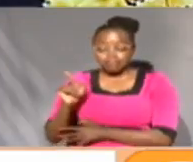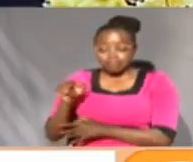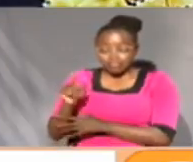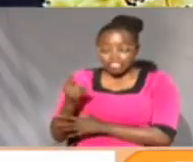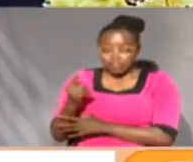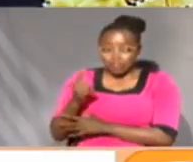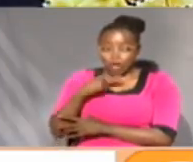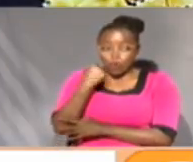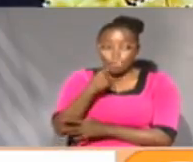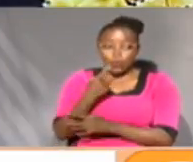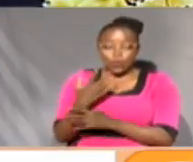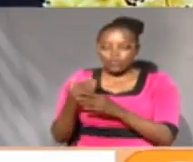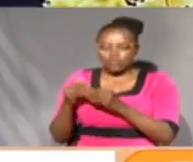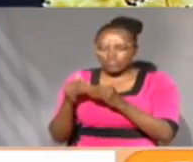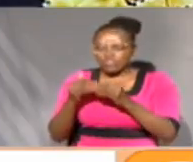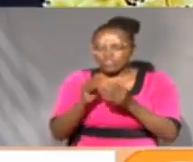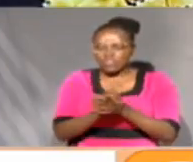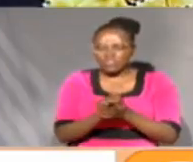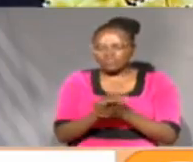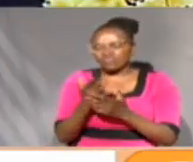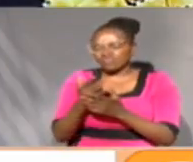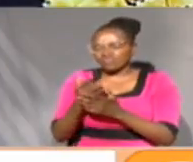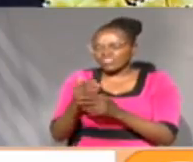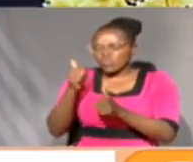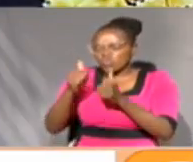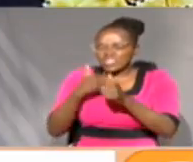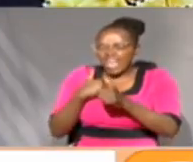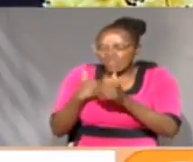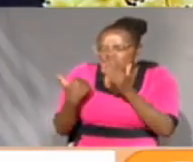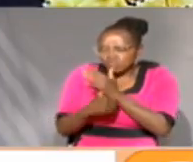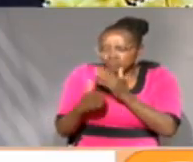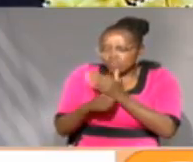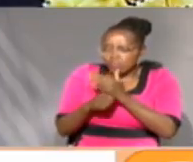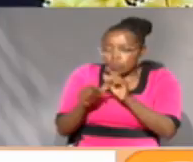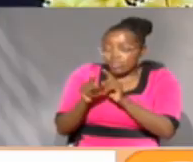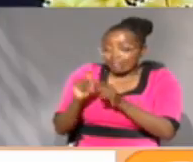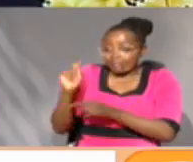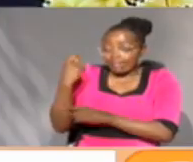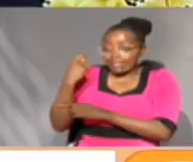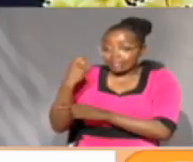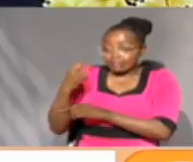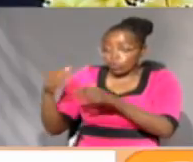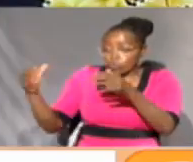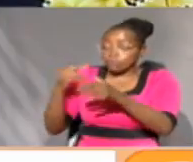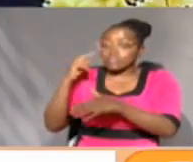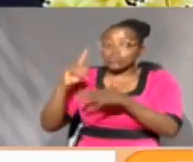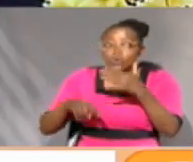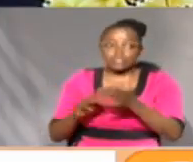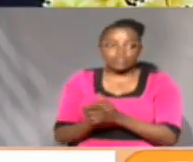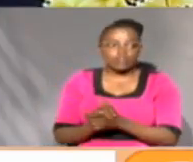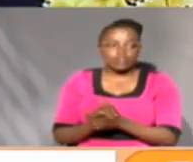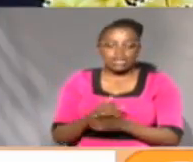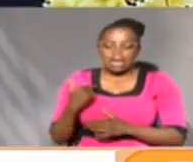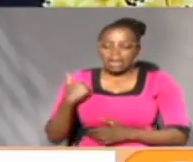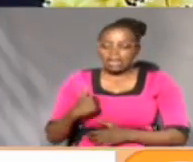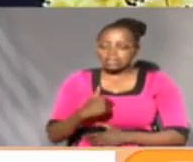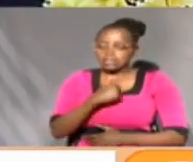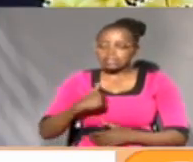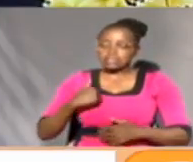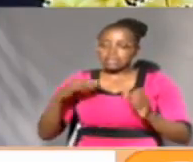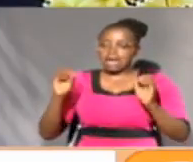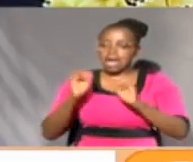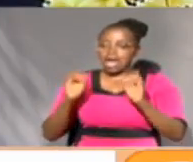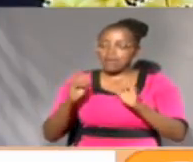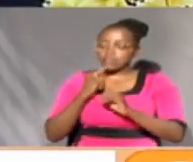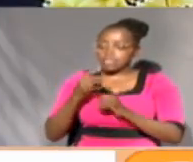lifted the lid on the ills bedeviling the Kenya Sevens squad earlier this year says he has no regrets exposing